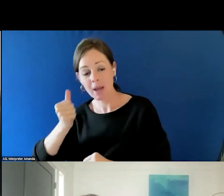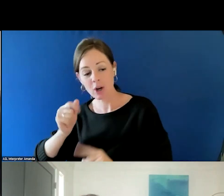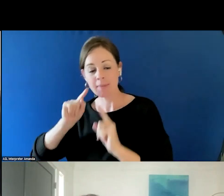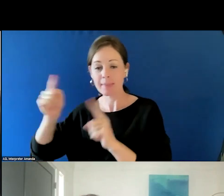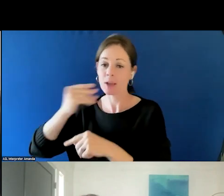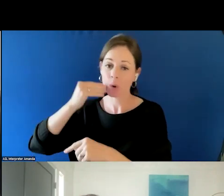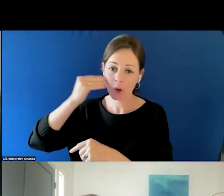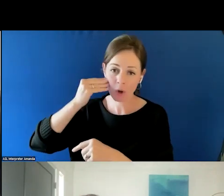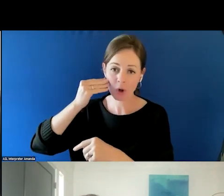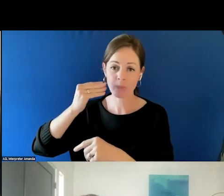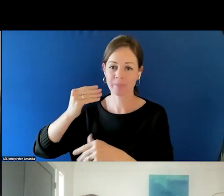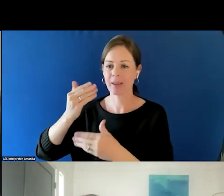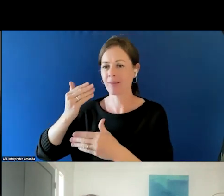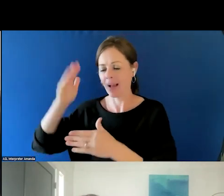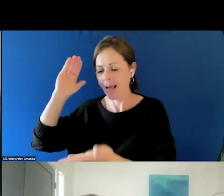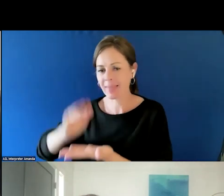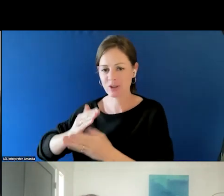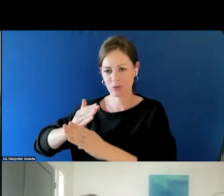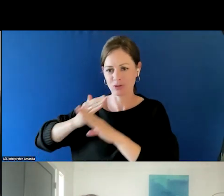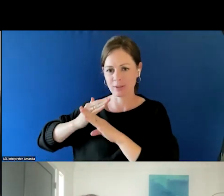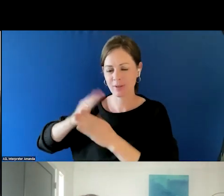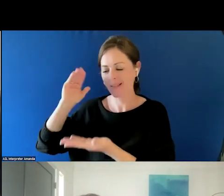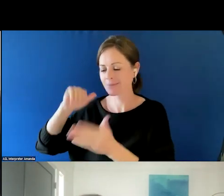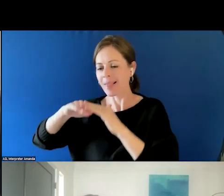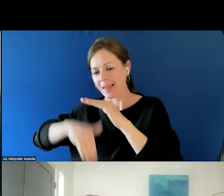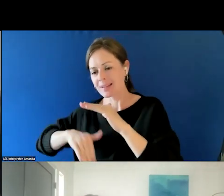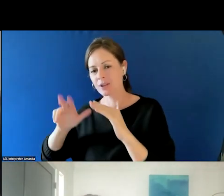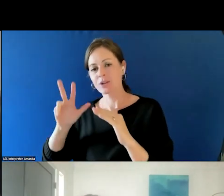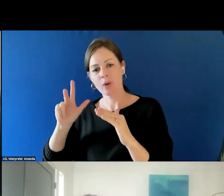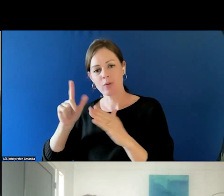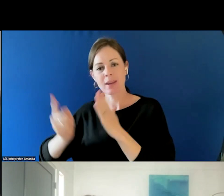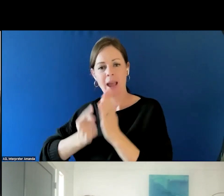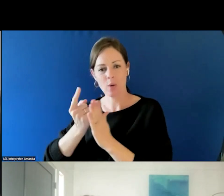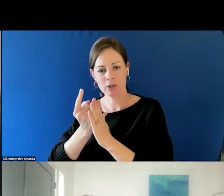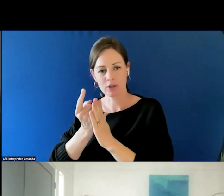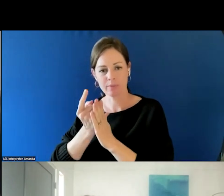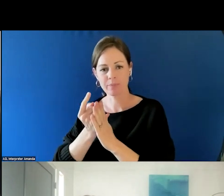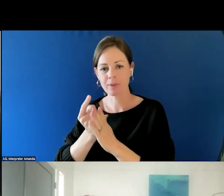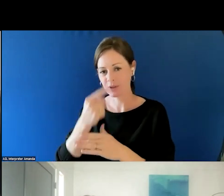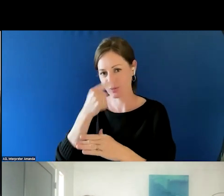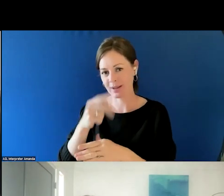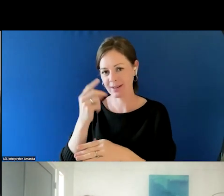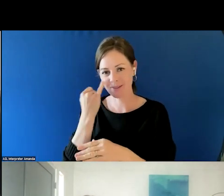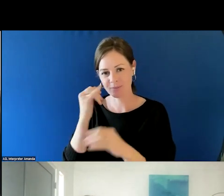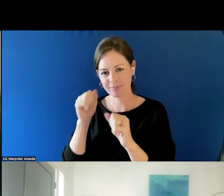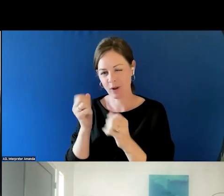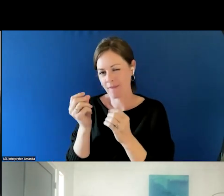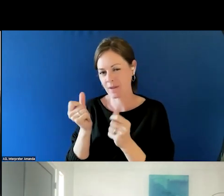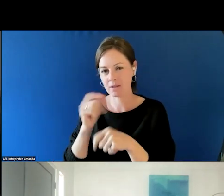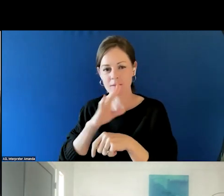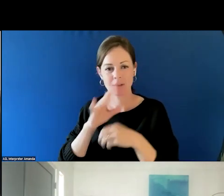restrictive alternative in less than 23 hours. Dr. Zeller, if you could just quickly touch on